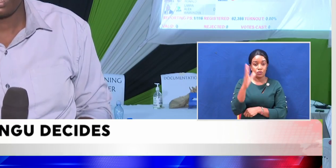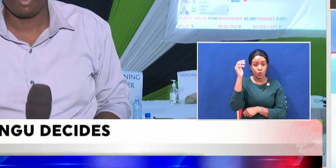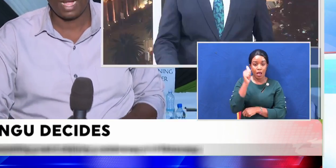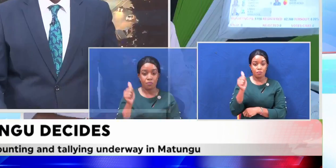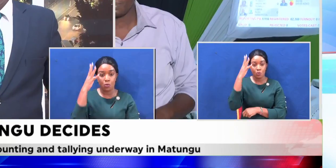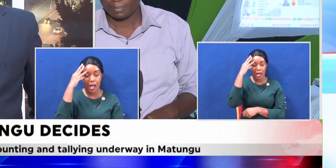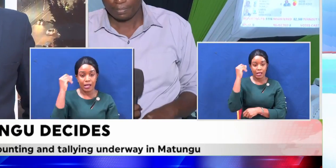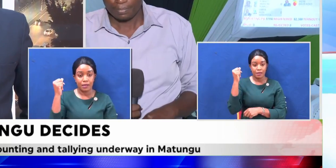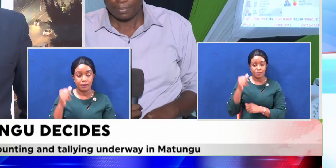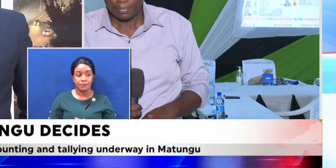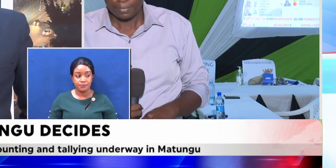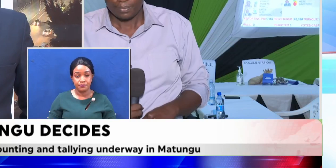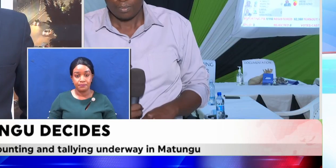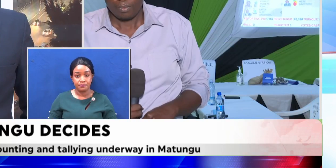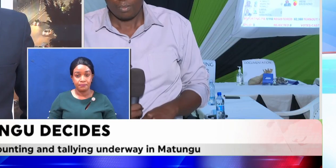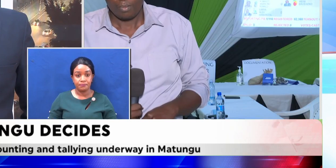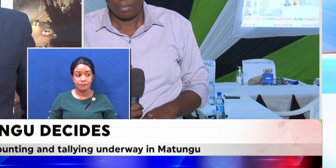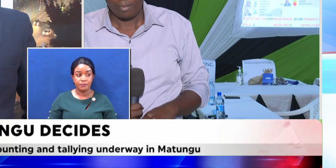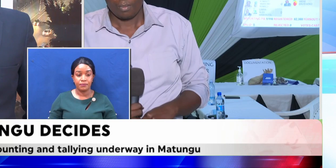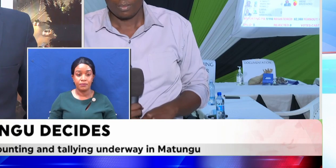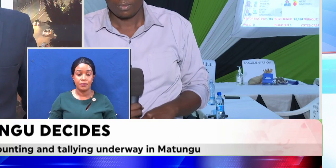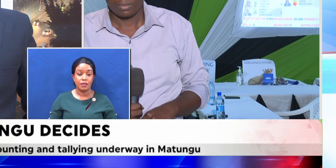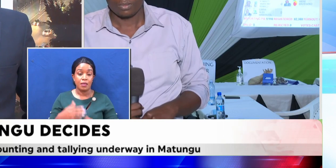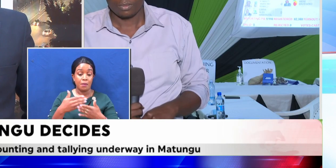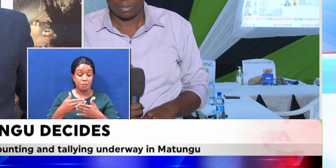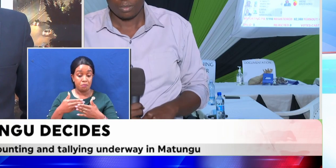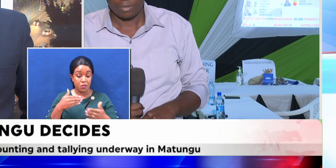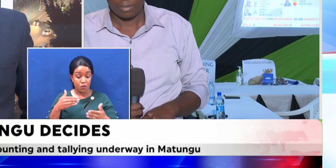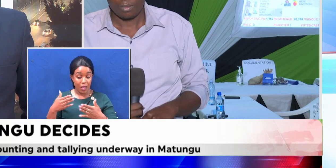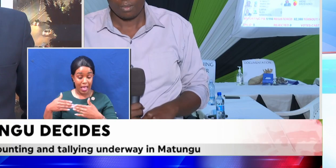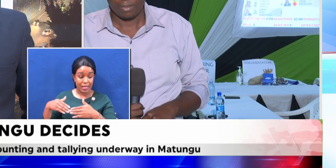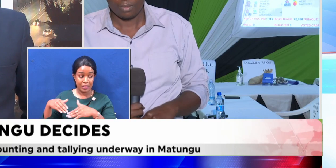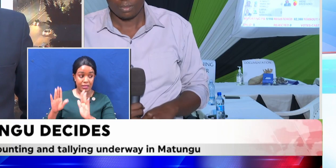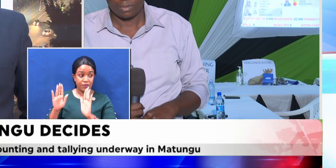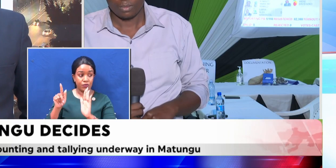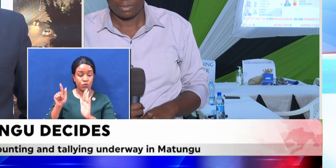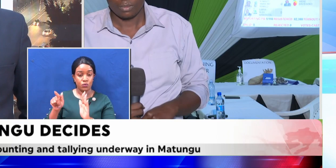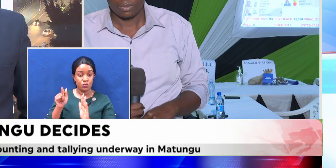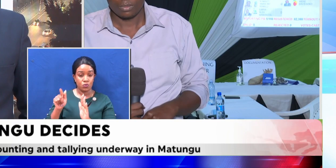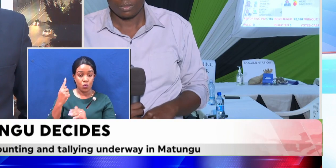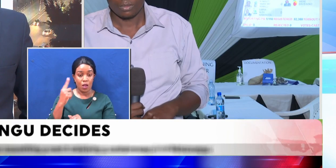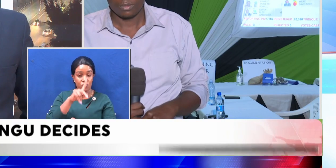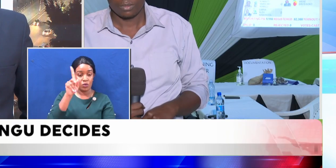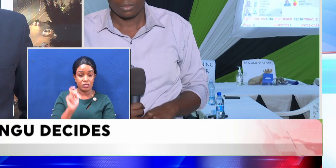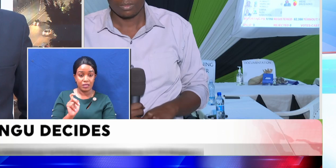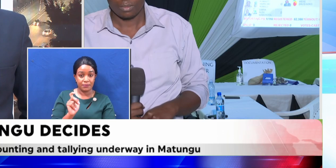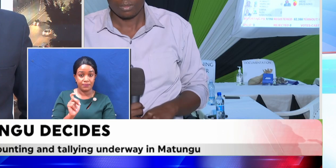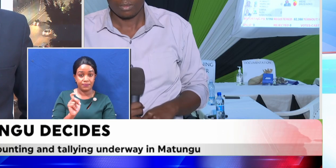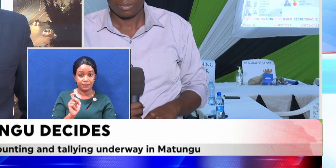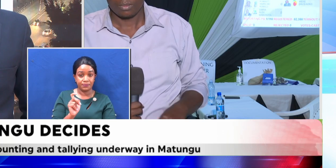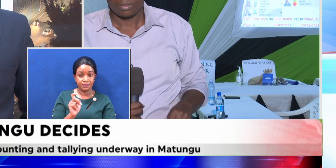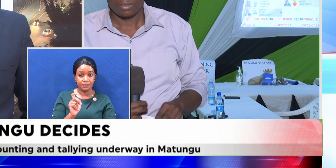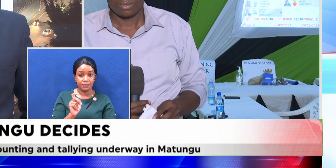Abubakar. Abubakar. Well, David Mudoka, before I let you go, one final question. This race pits, among